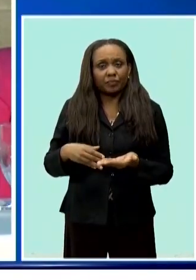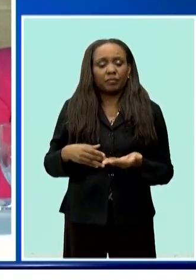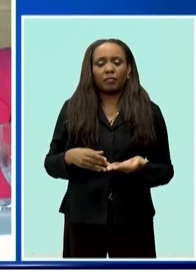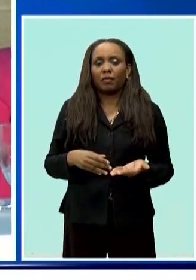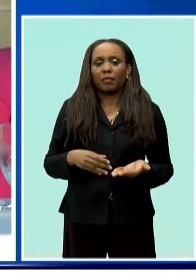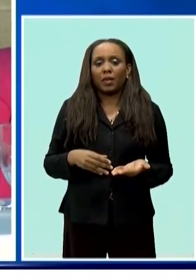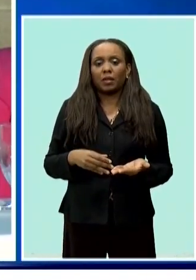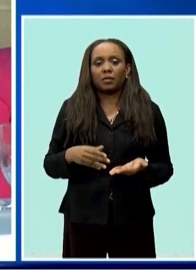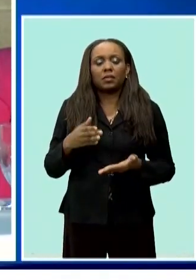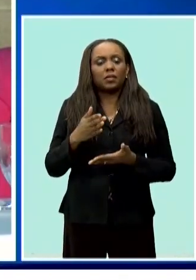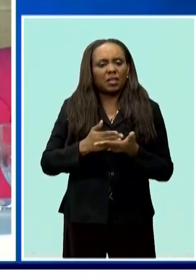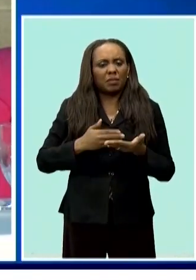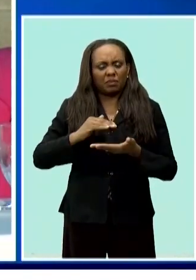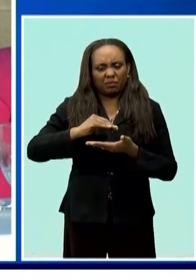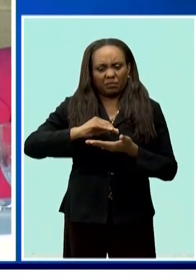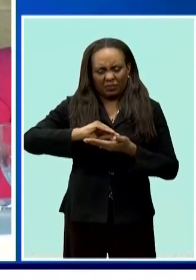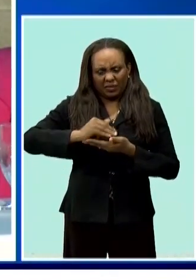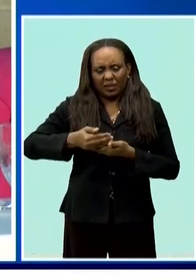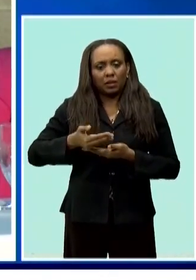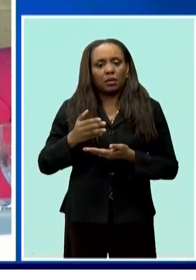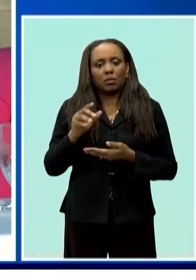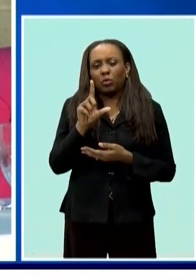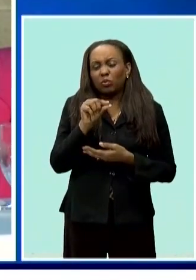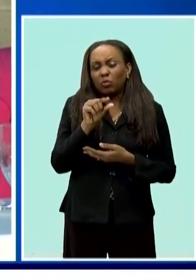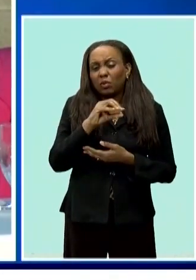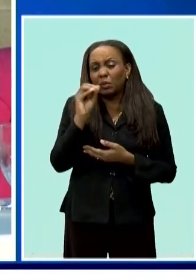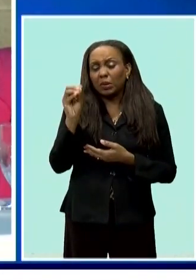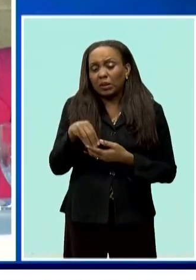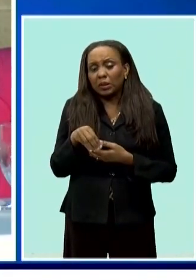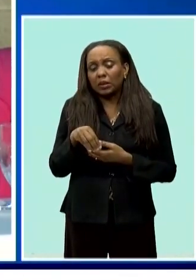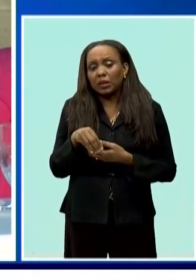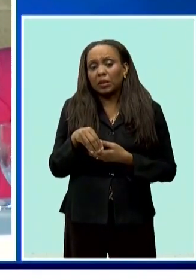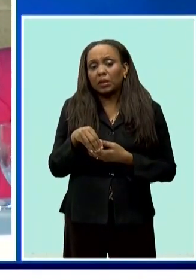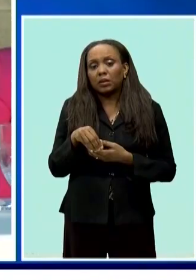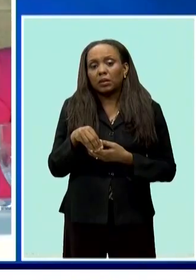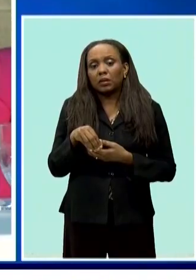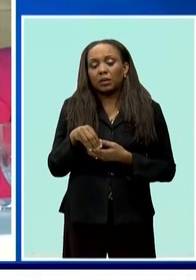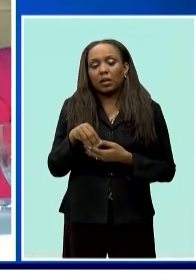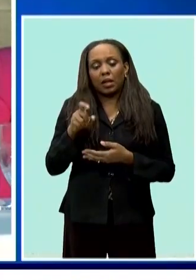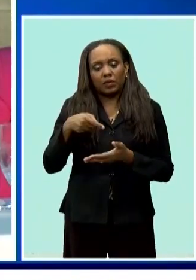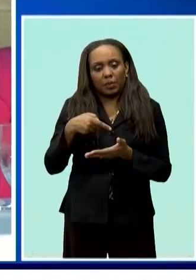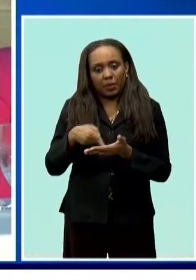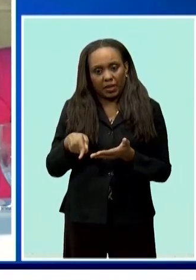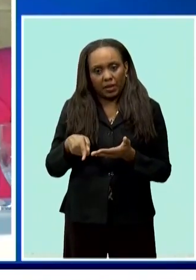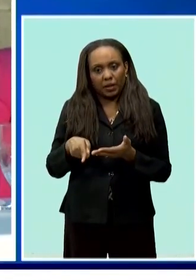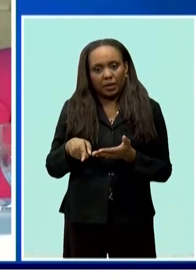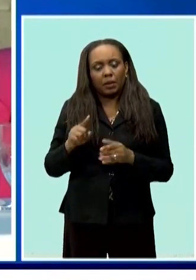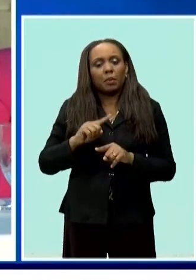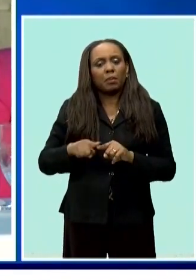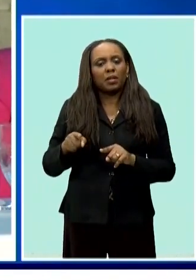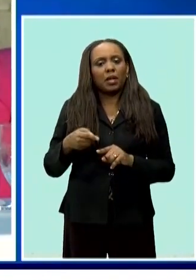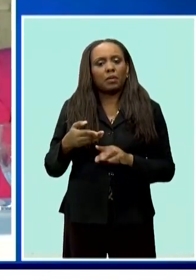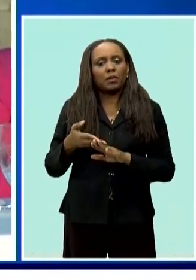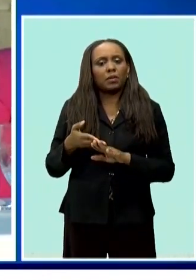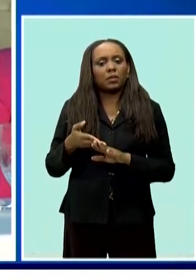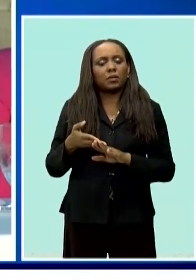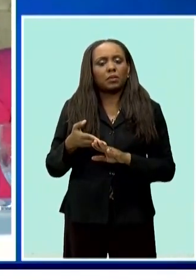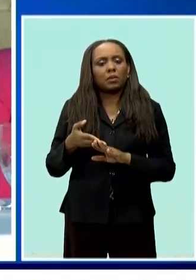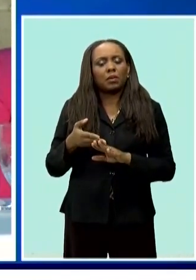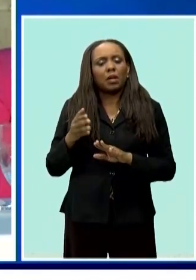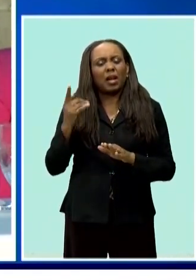the plastics ban from April the 1st. The duties on a lot of these containers already real low, like a lot of them is